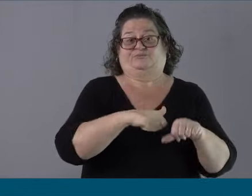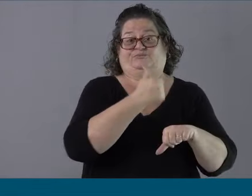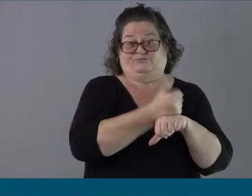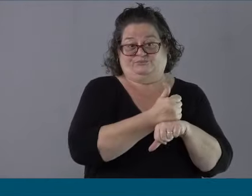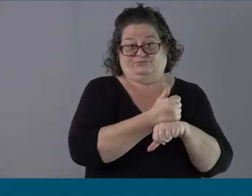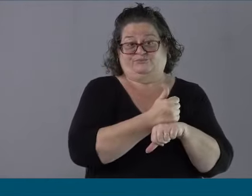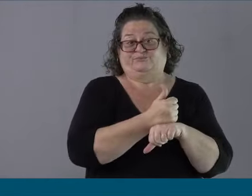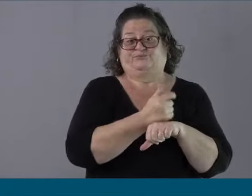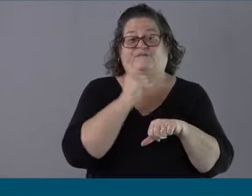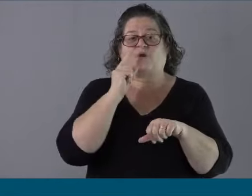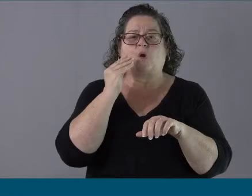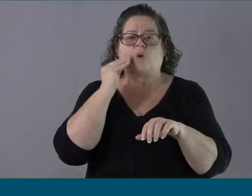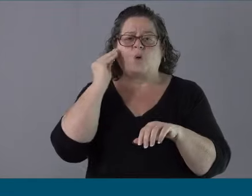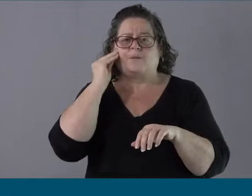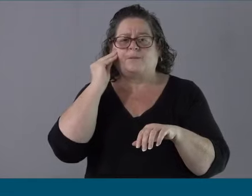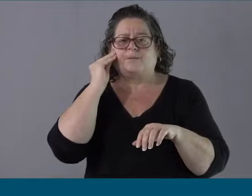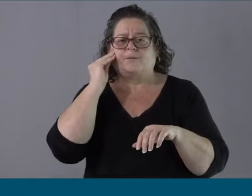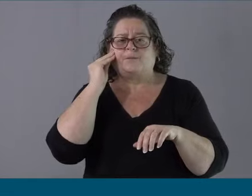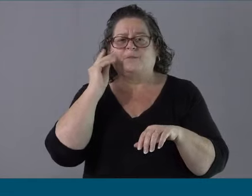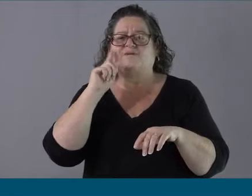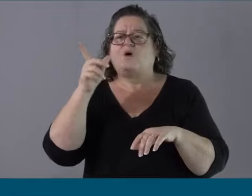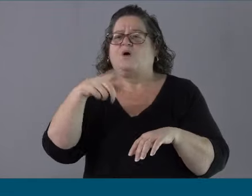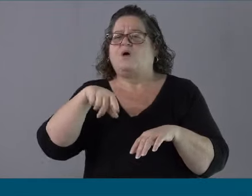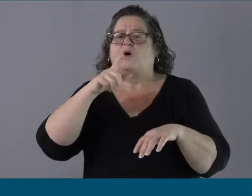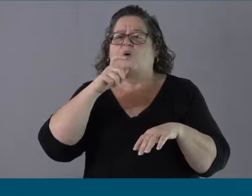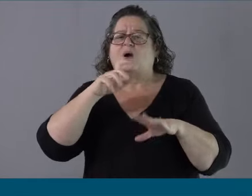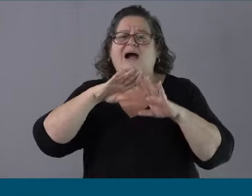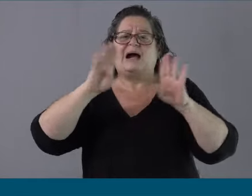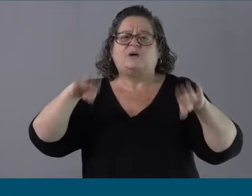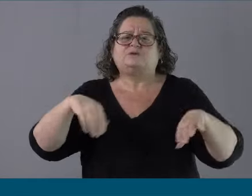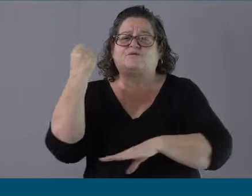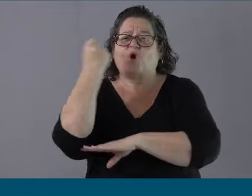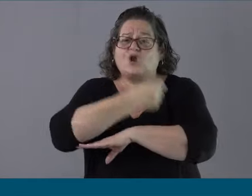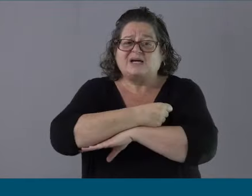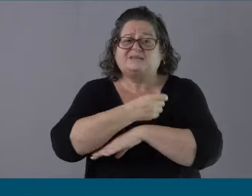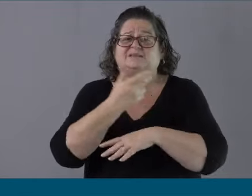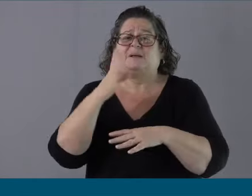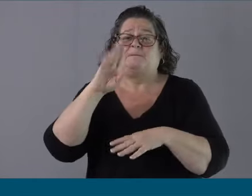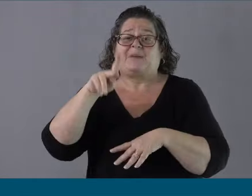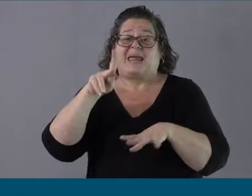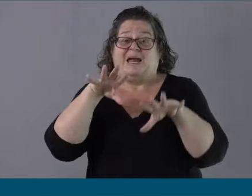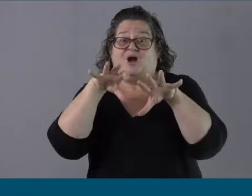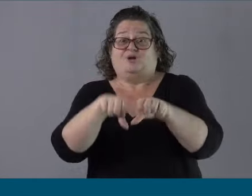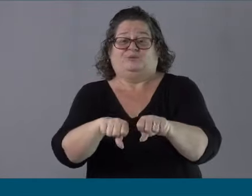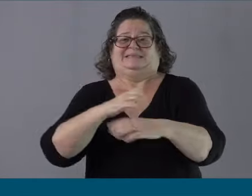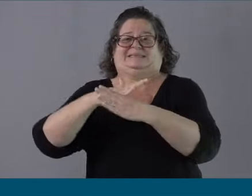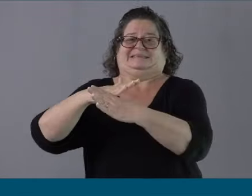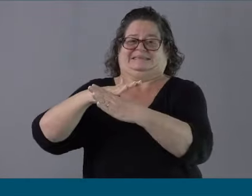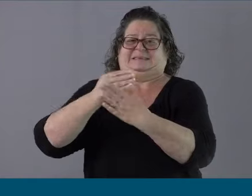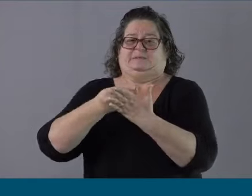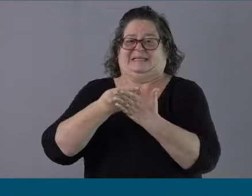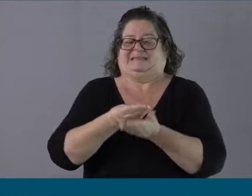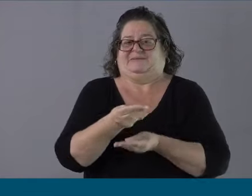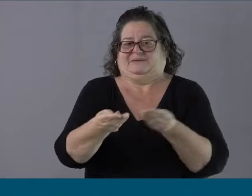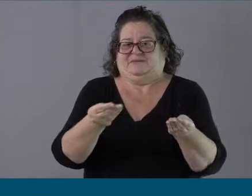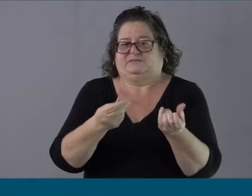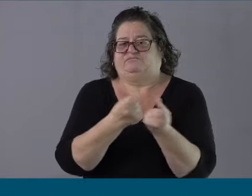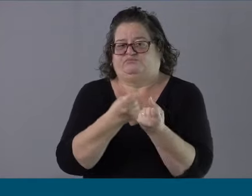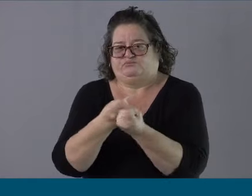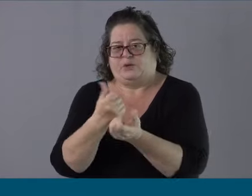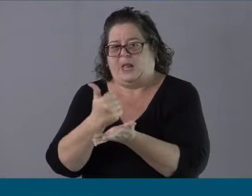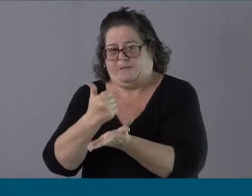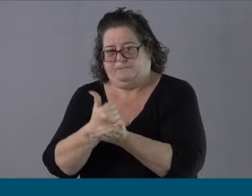to homeowners who rely on income from tenants to help them avoid foreclosure. In total, state and